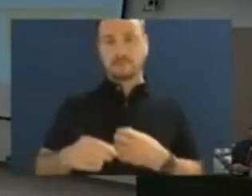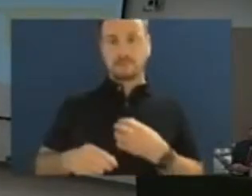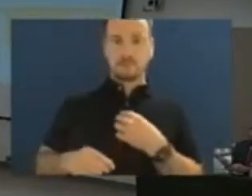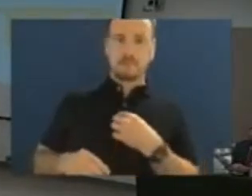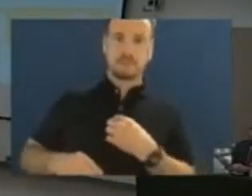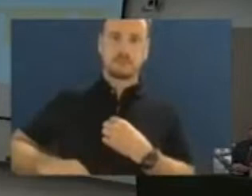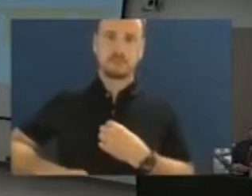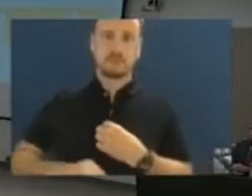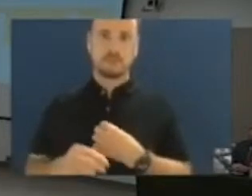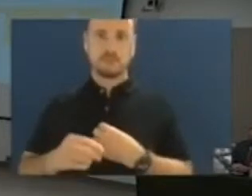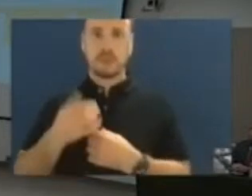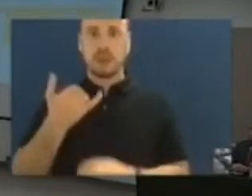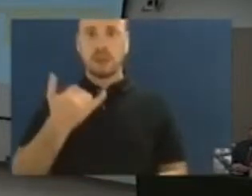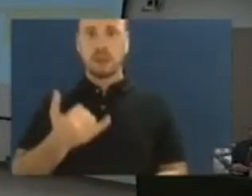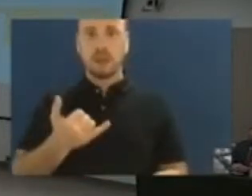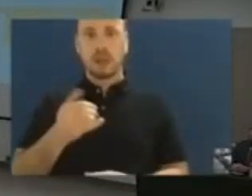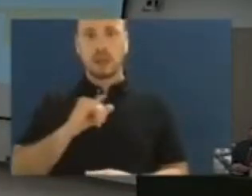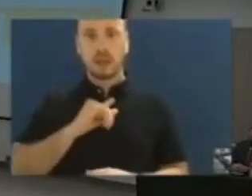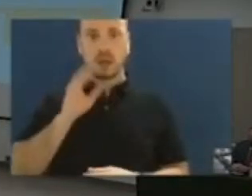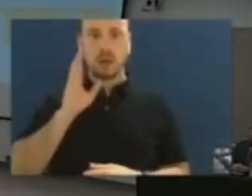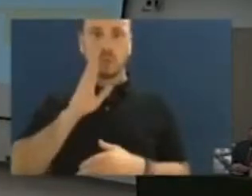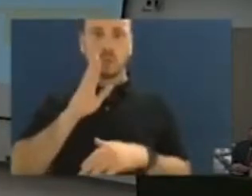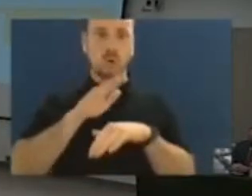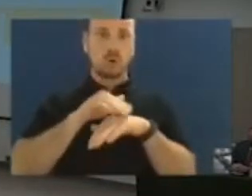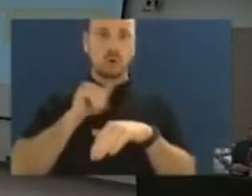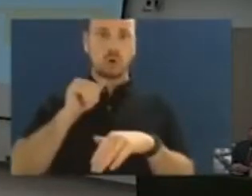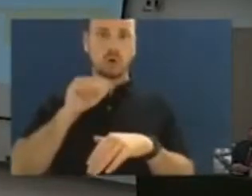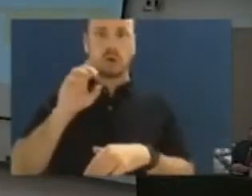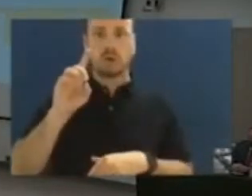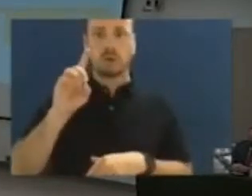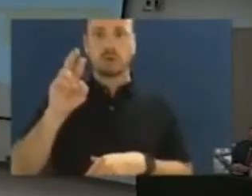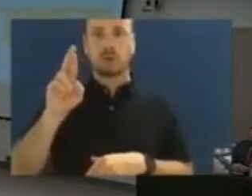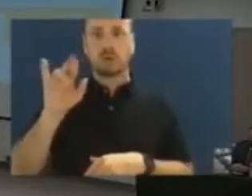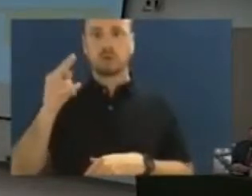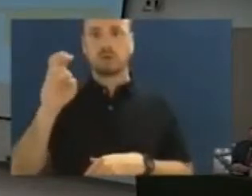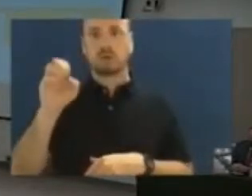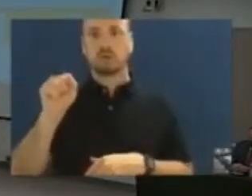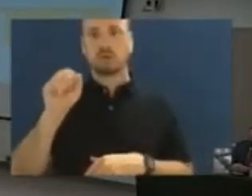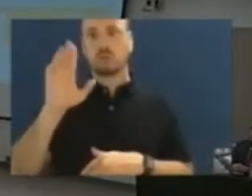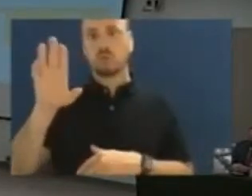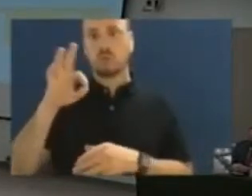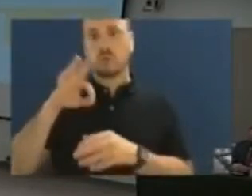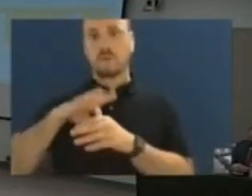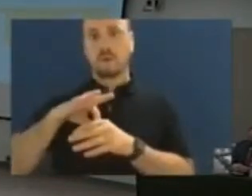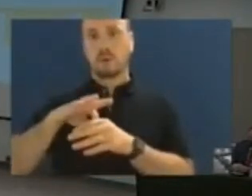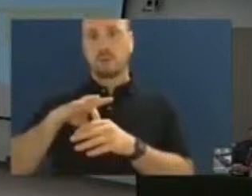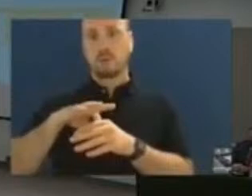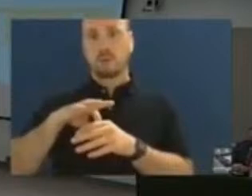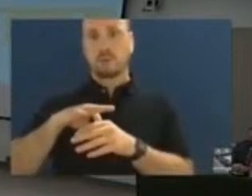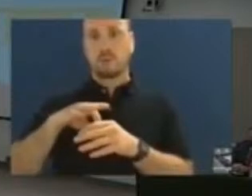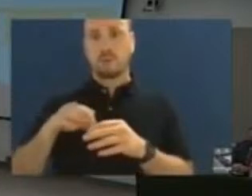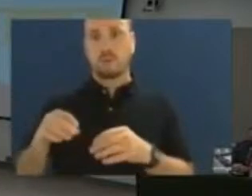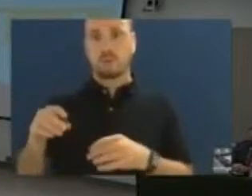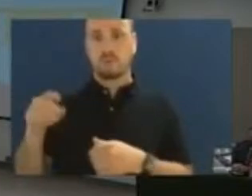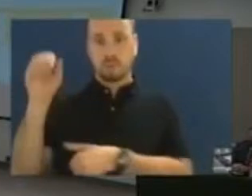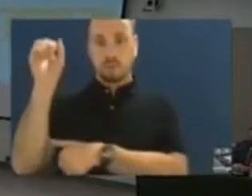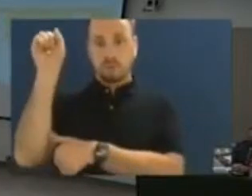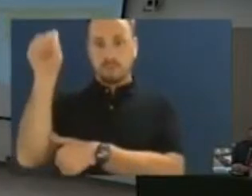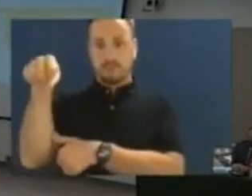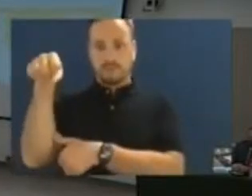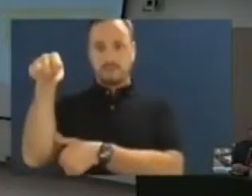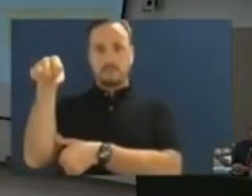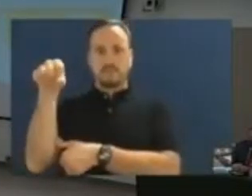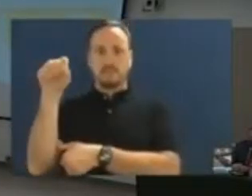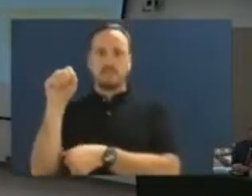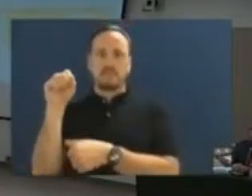now I'm going to call on Dr. Jones for your vote. I vote yes. And